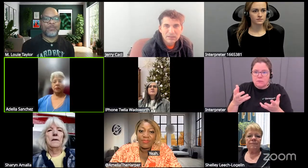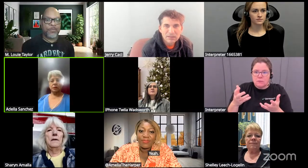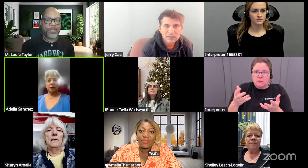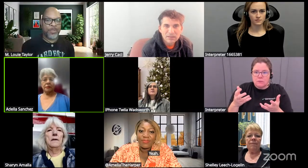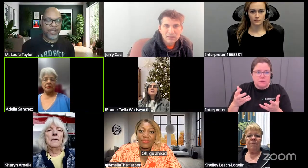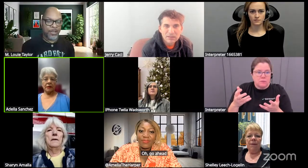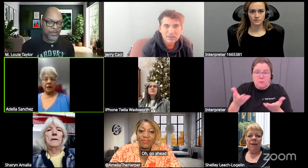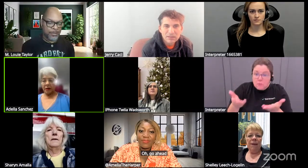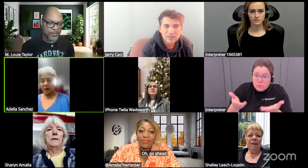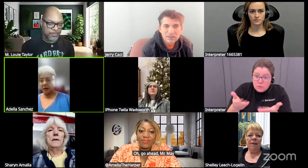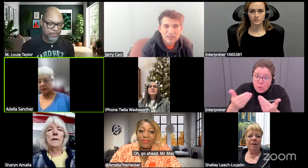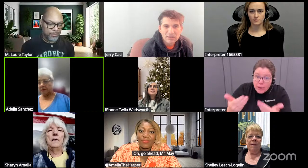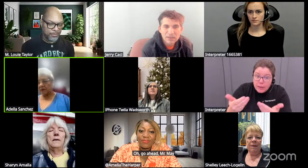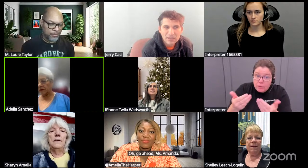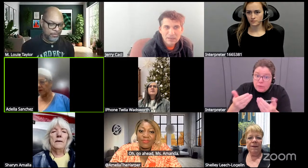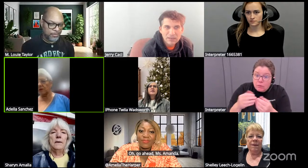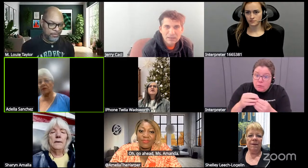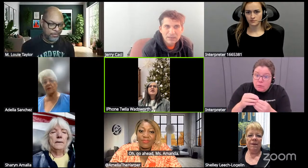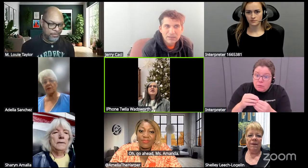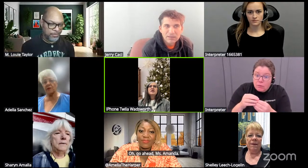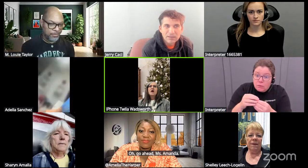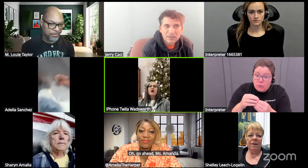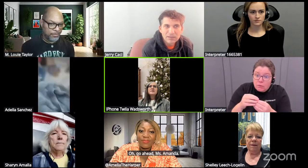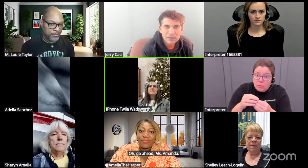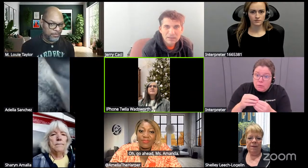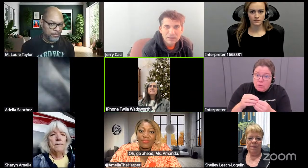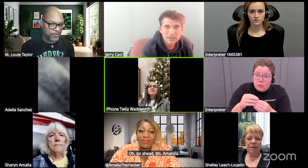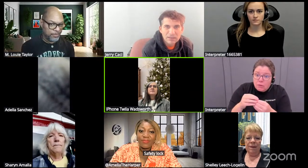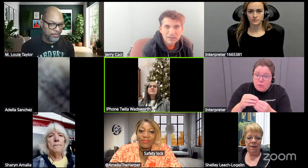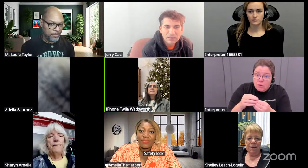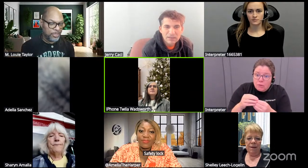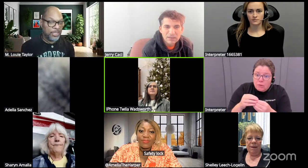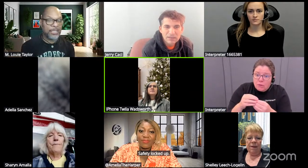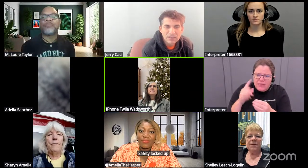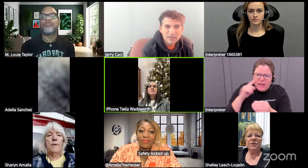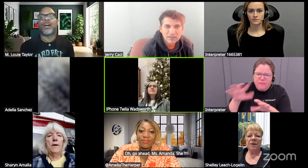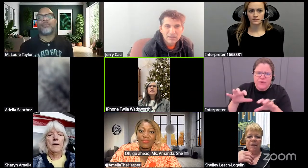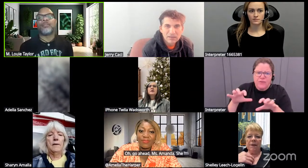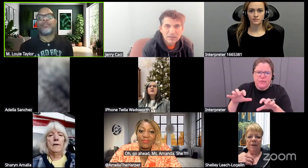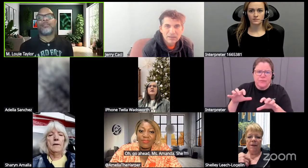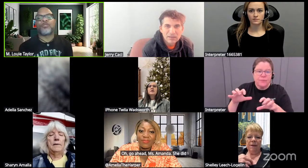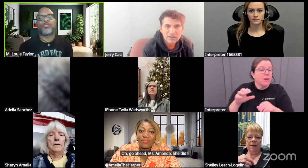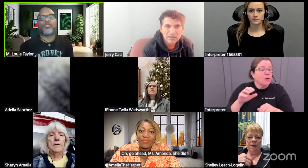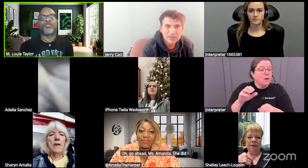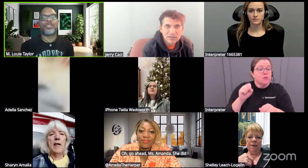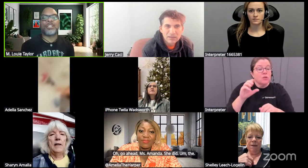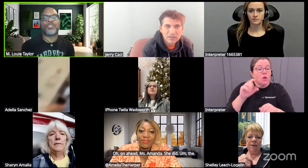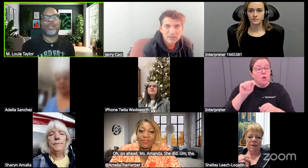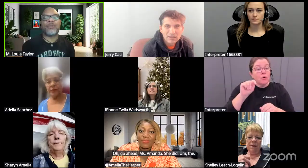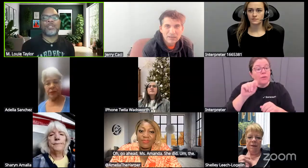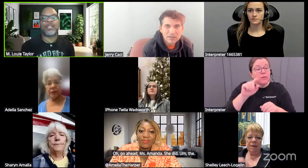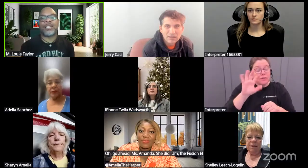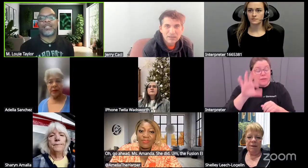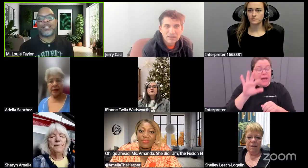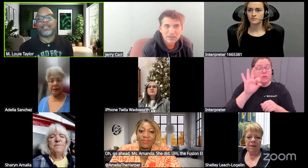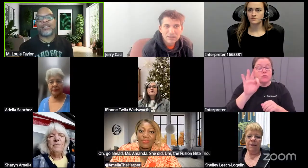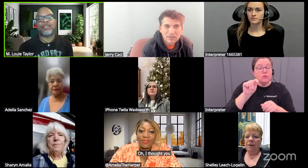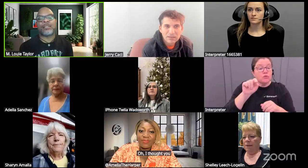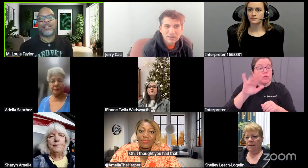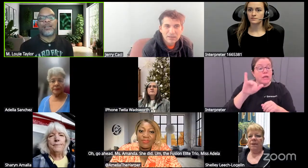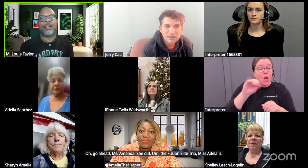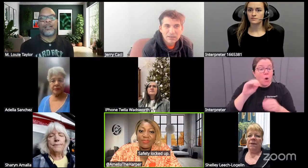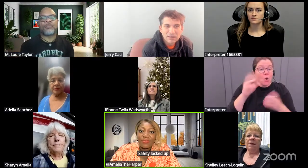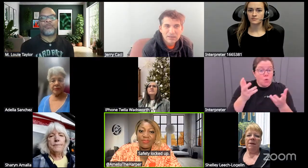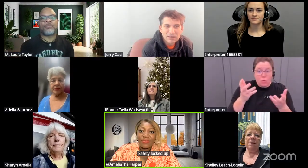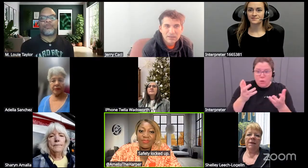Go ahead, Miss Amelia. I think she locked up. She did. The Fusion Elite Trio, Miss Adela, oh, I